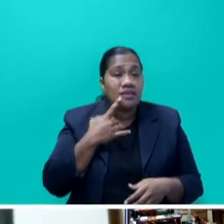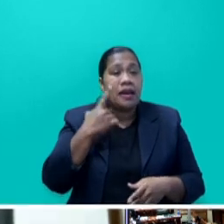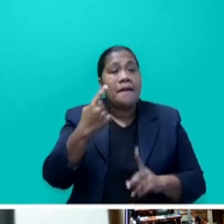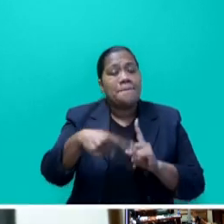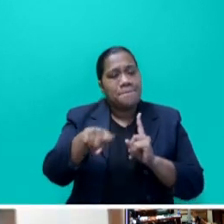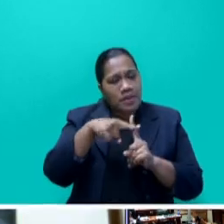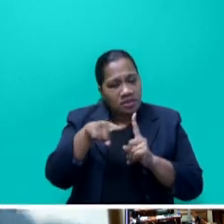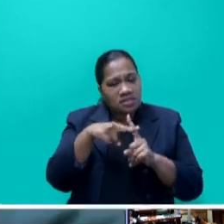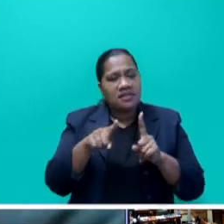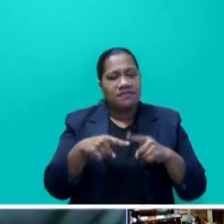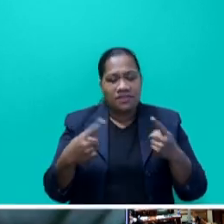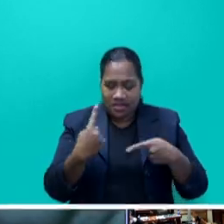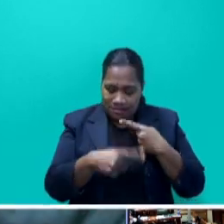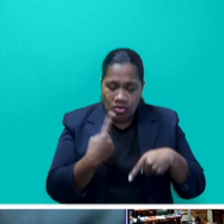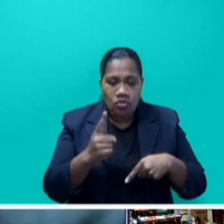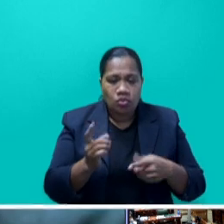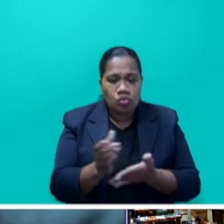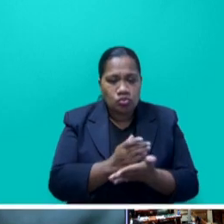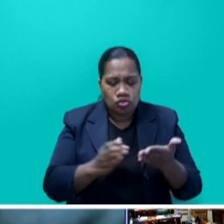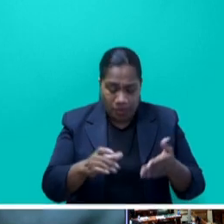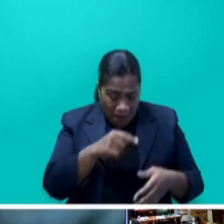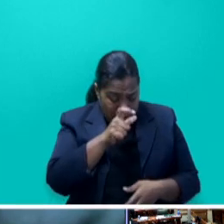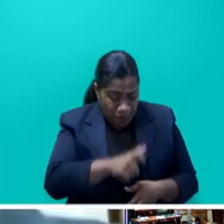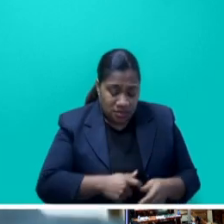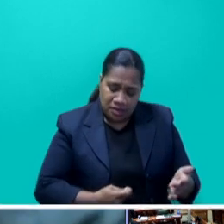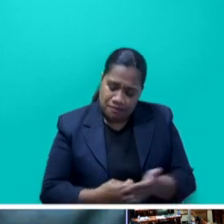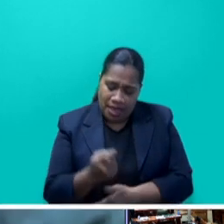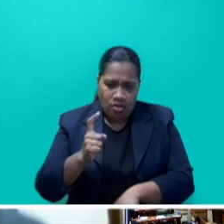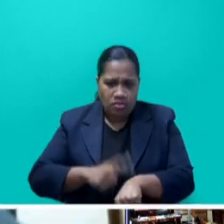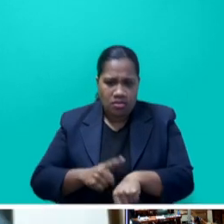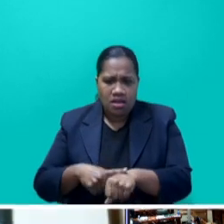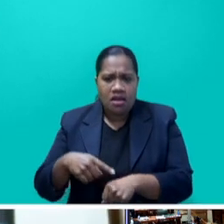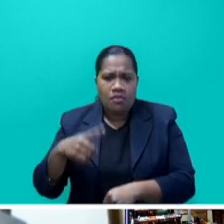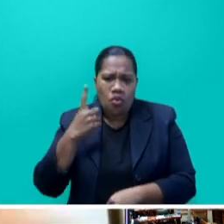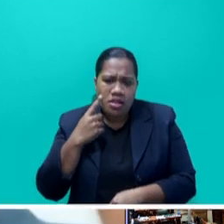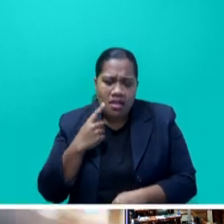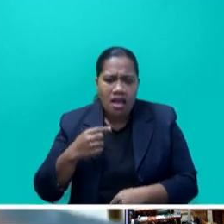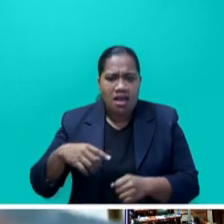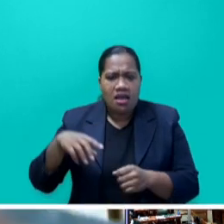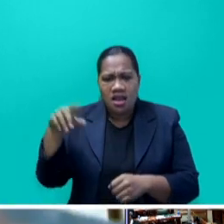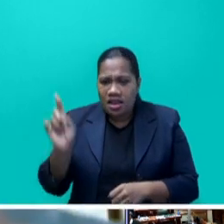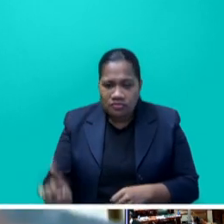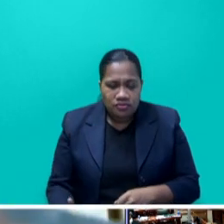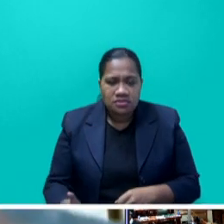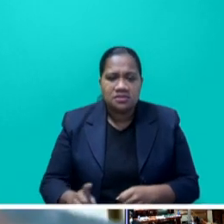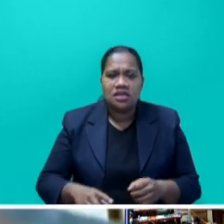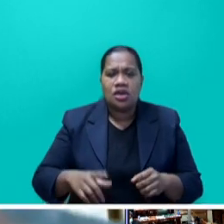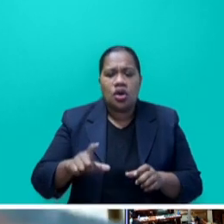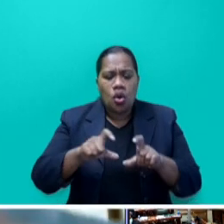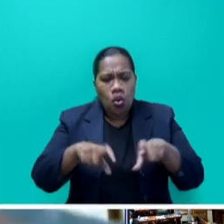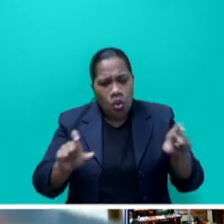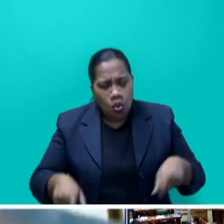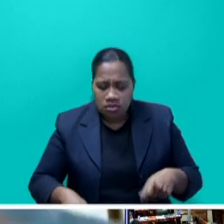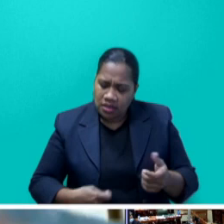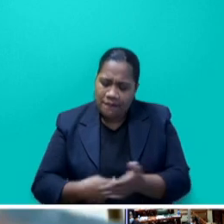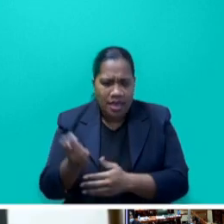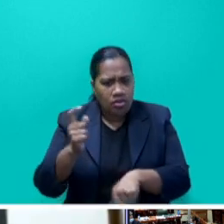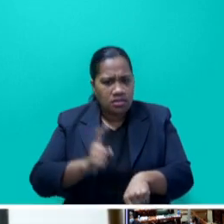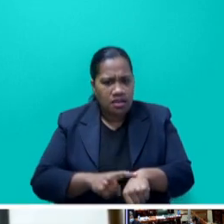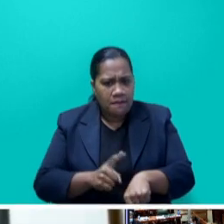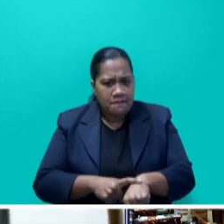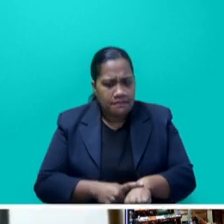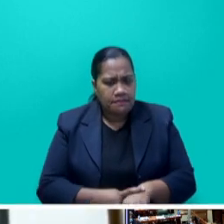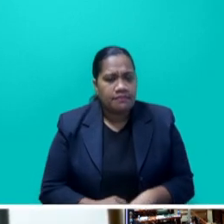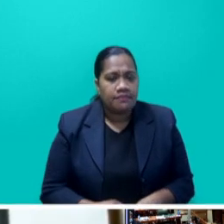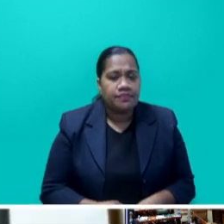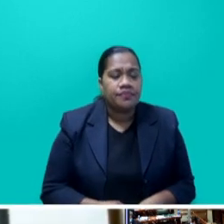consumer. This person has paid his water bill on time, electricity bill on time. They had a court's repayment paid on time. So therefore, if I want